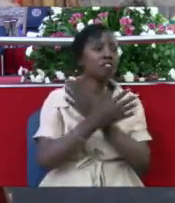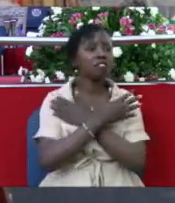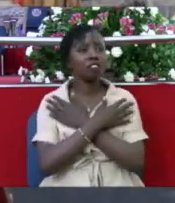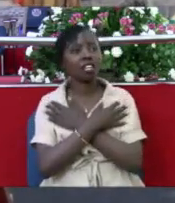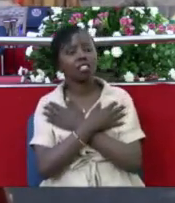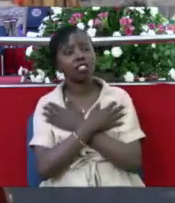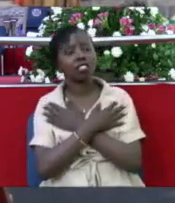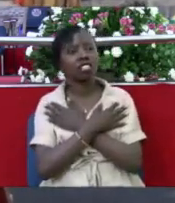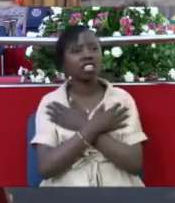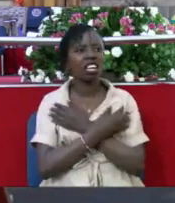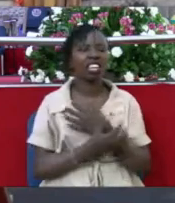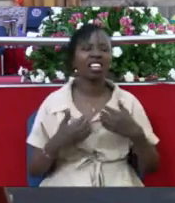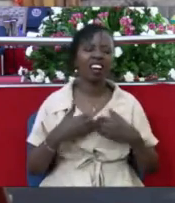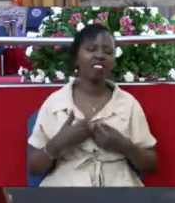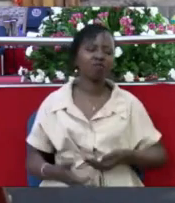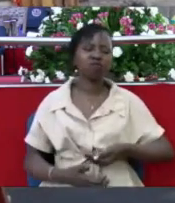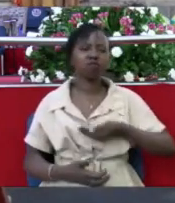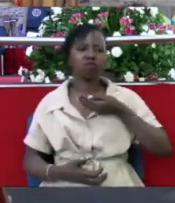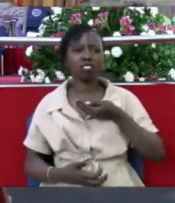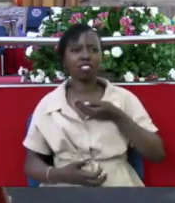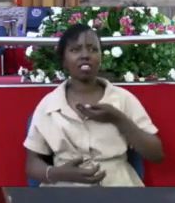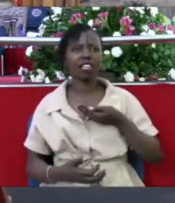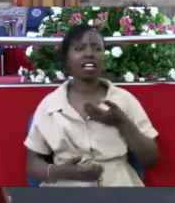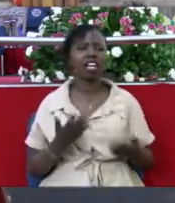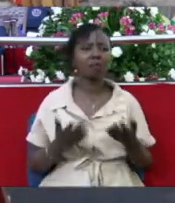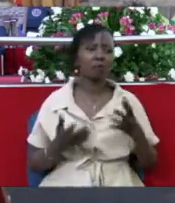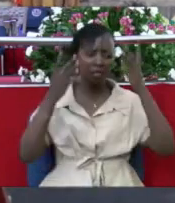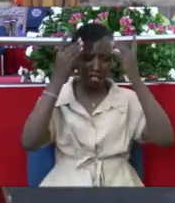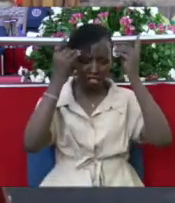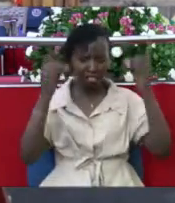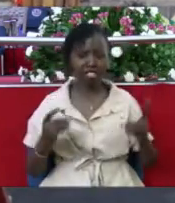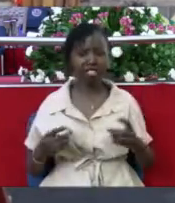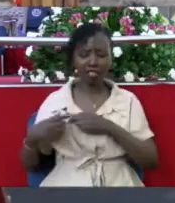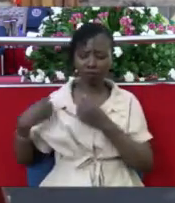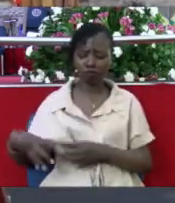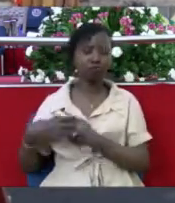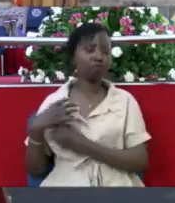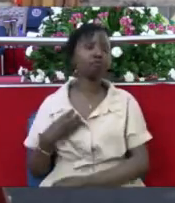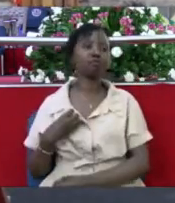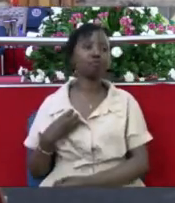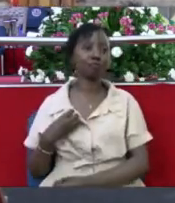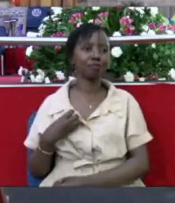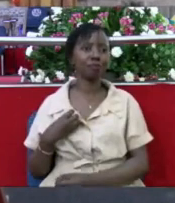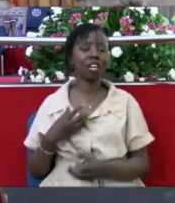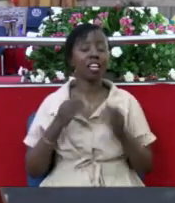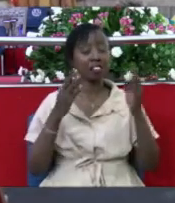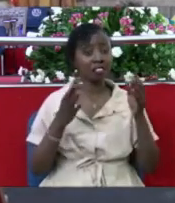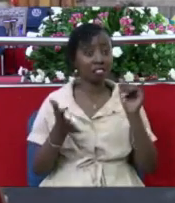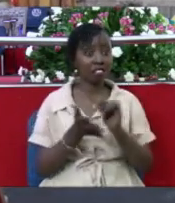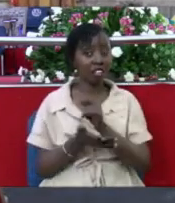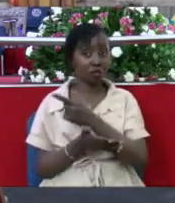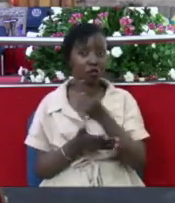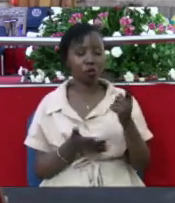have anger, and as a result you decided to give up. If that is you,